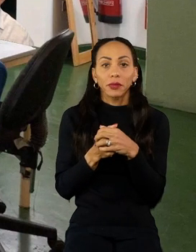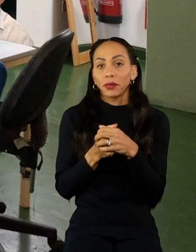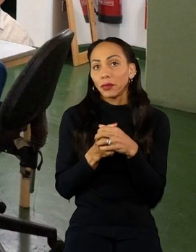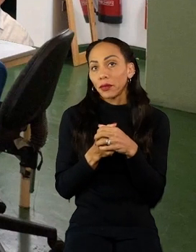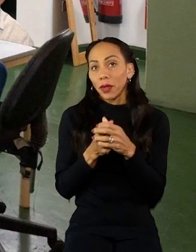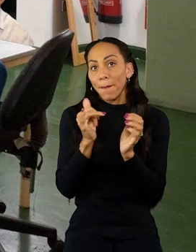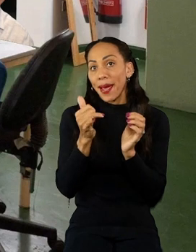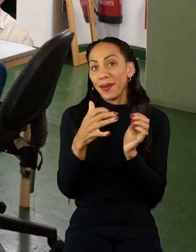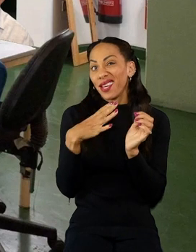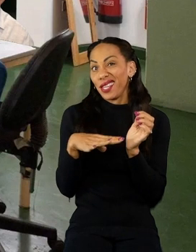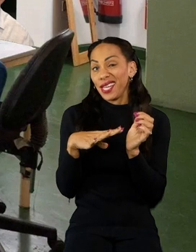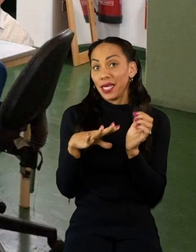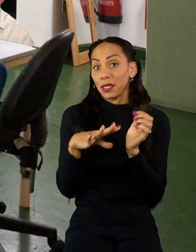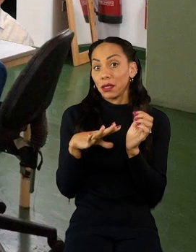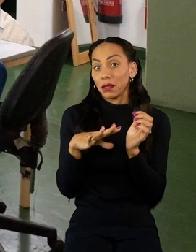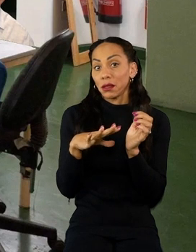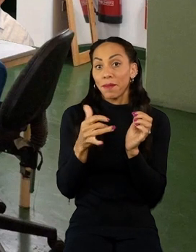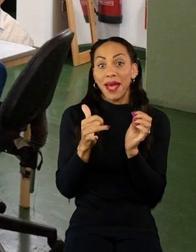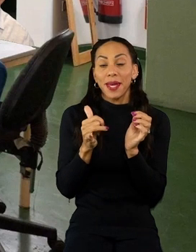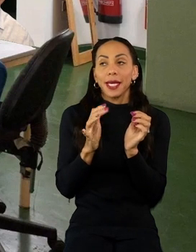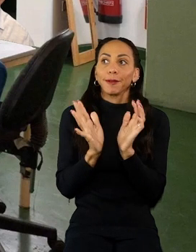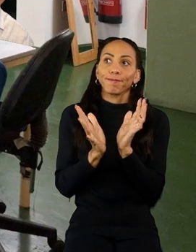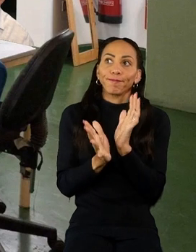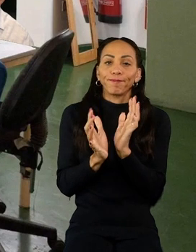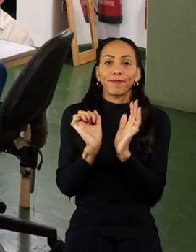might need equipment as well. That's the other thing. So